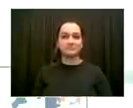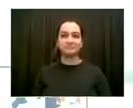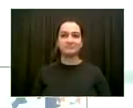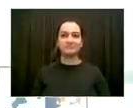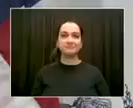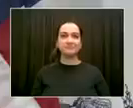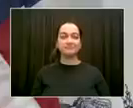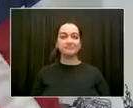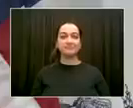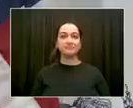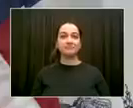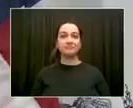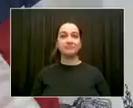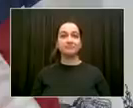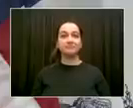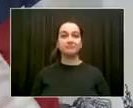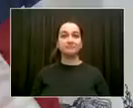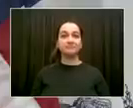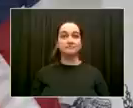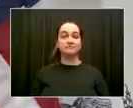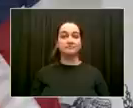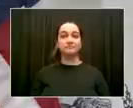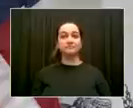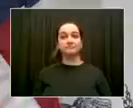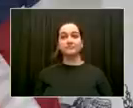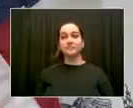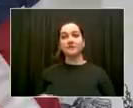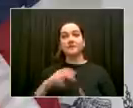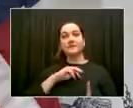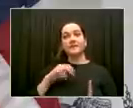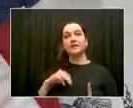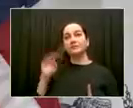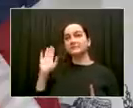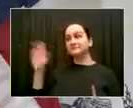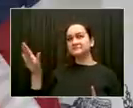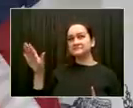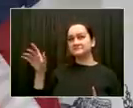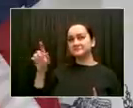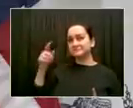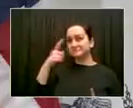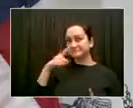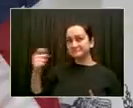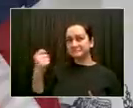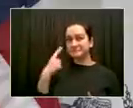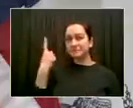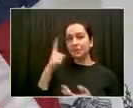give us roughly what you think your grand total for the week will be for this week?